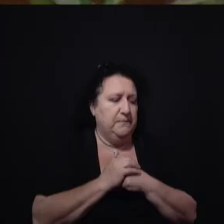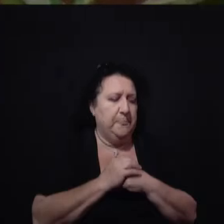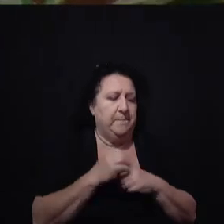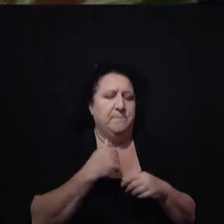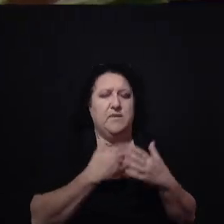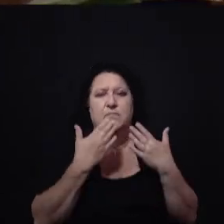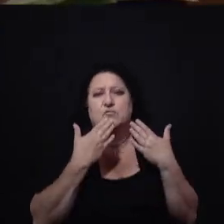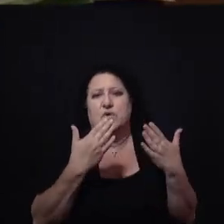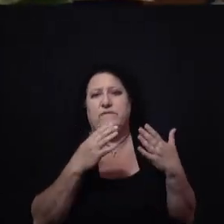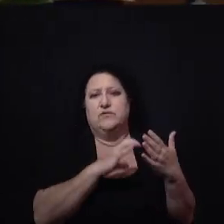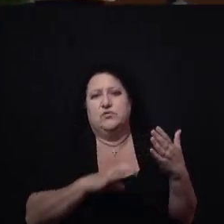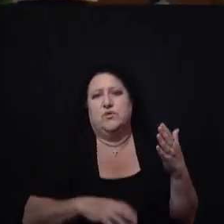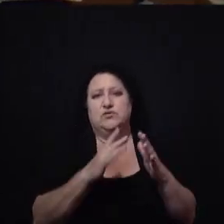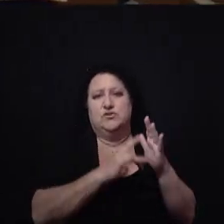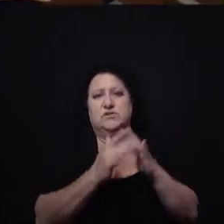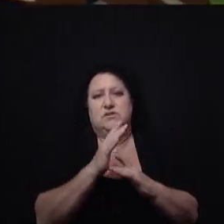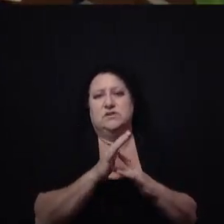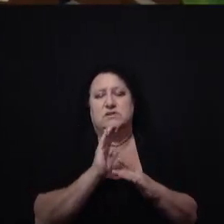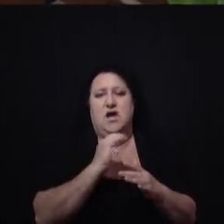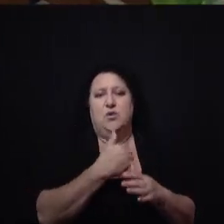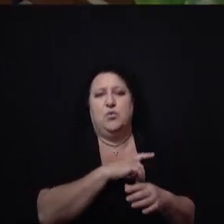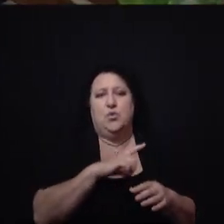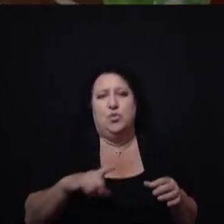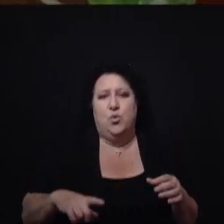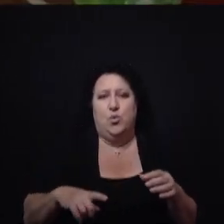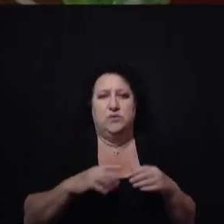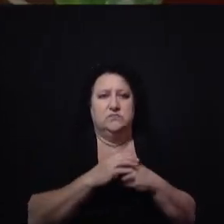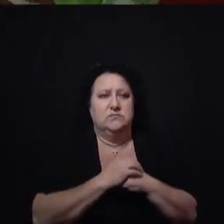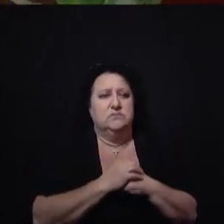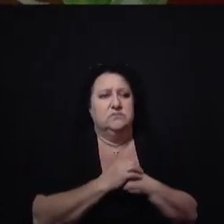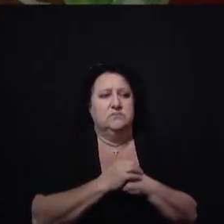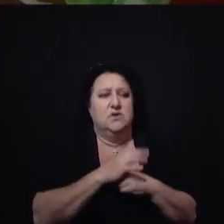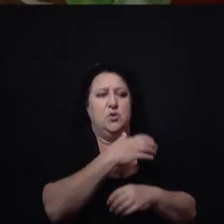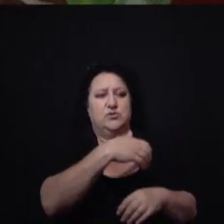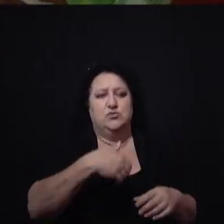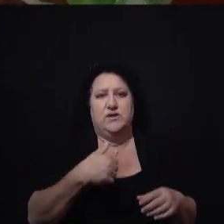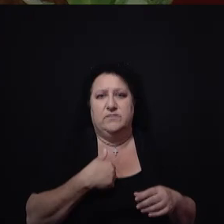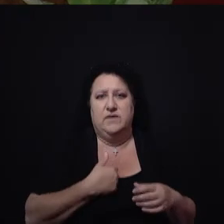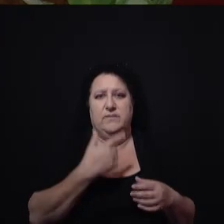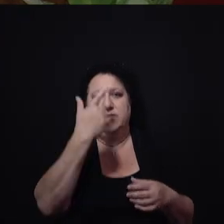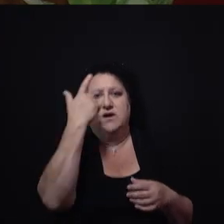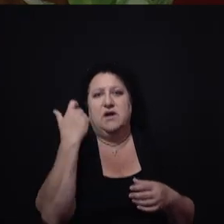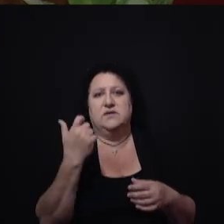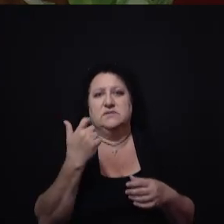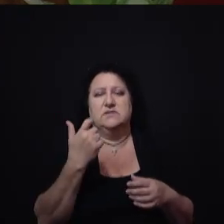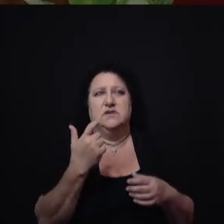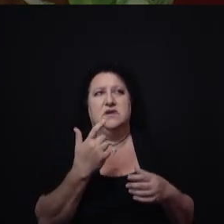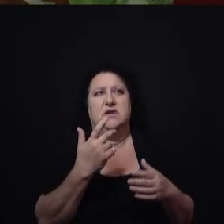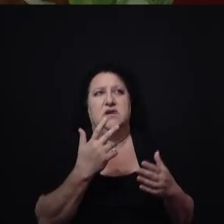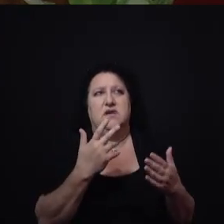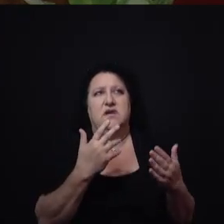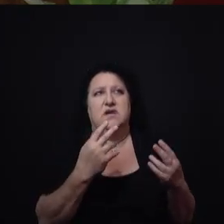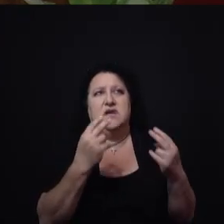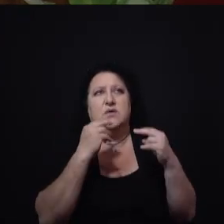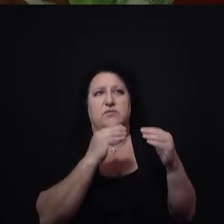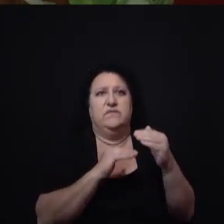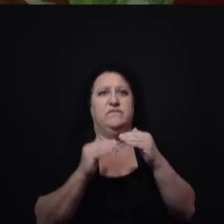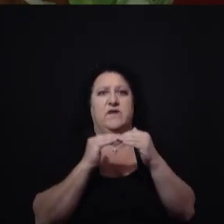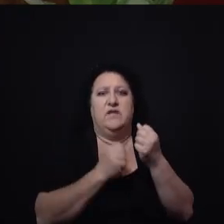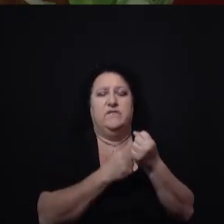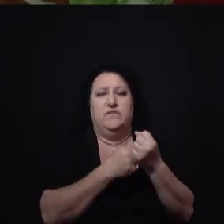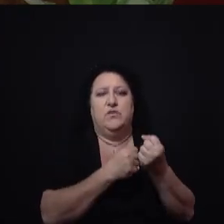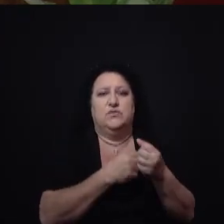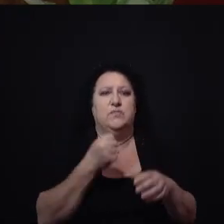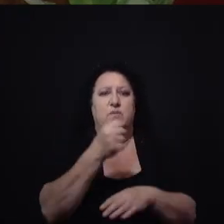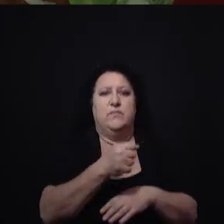has strengthened me, because he judged me faithful and appointed me to his service. Even though I was formerly